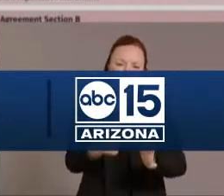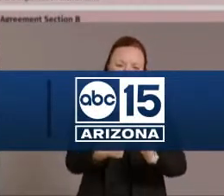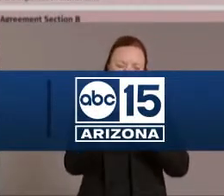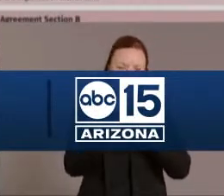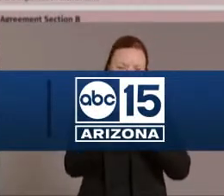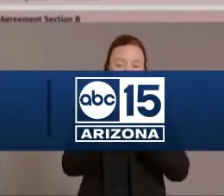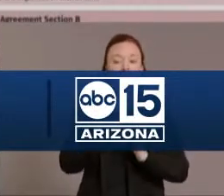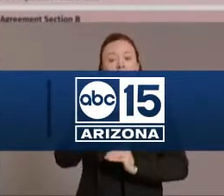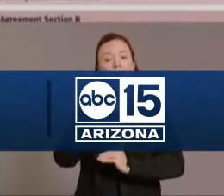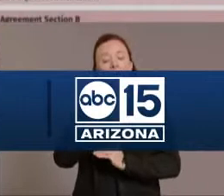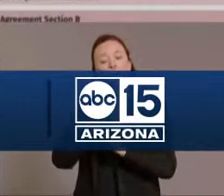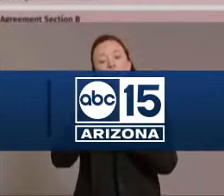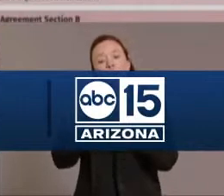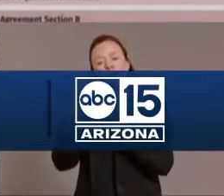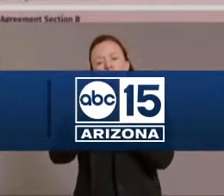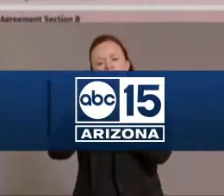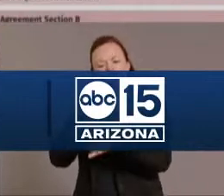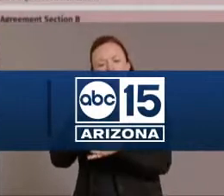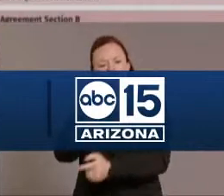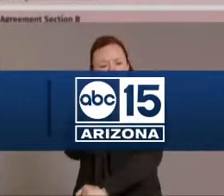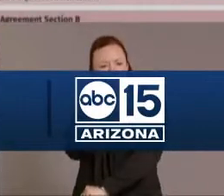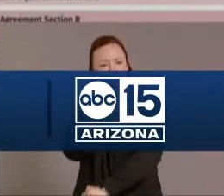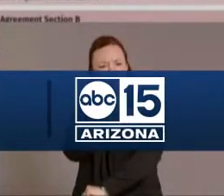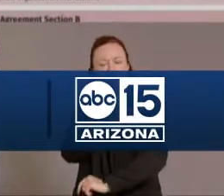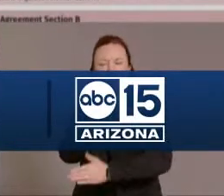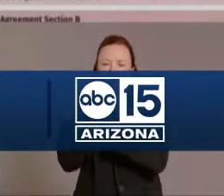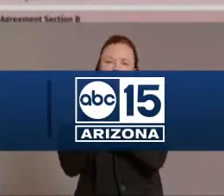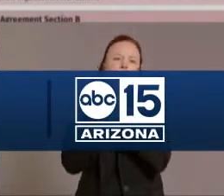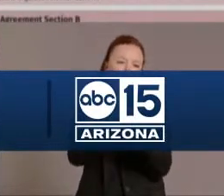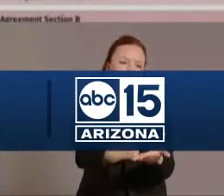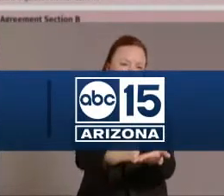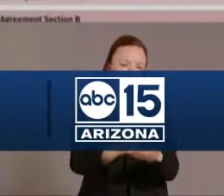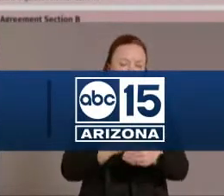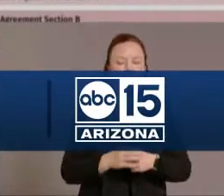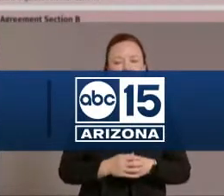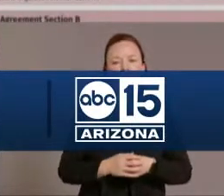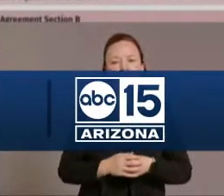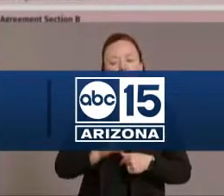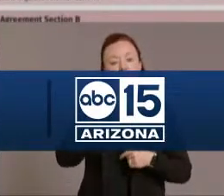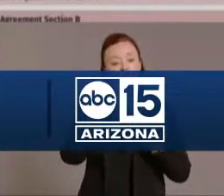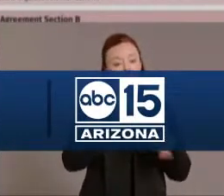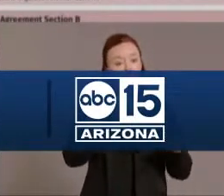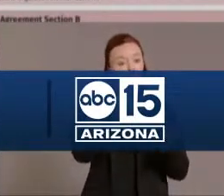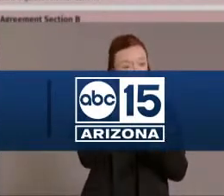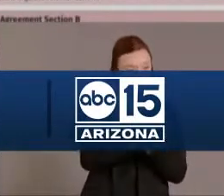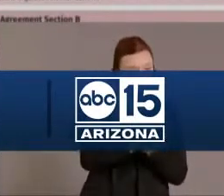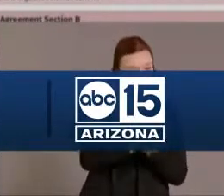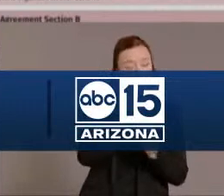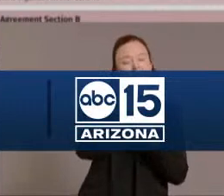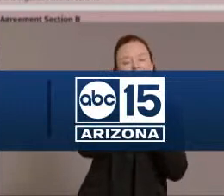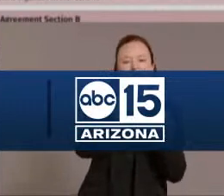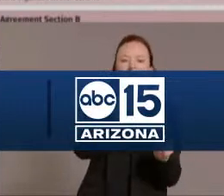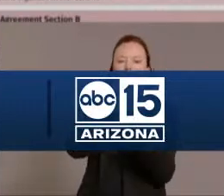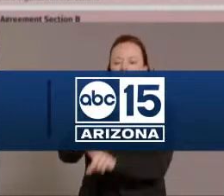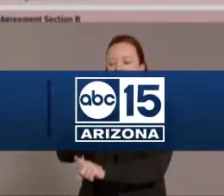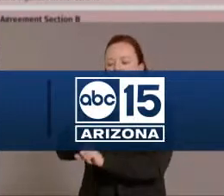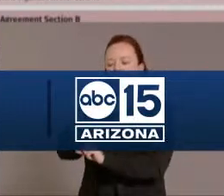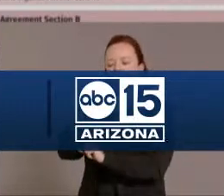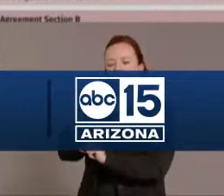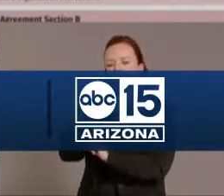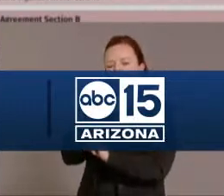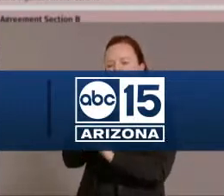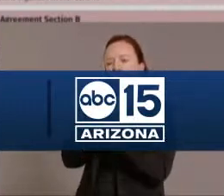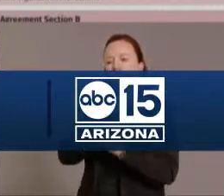program office will help walk them through that. Once they are approved, they'll have access to ordering Moderna vaccine in our ASIS, which is